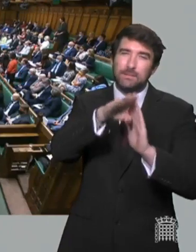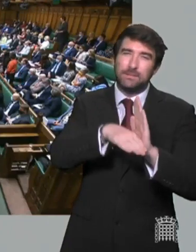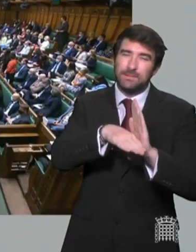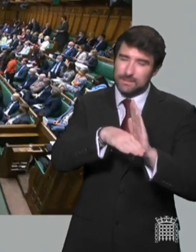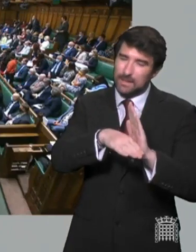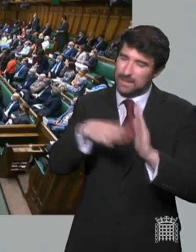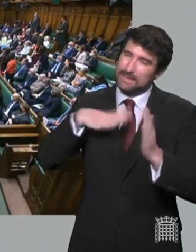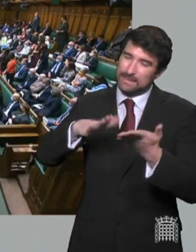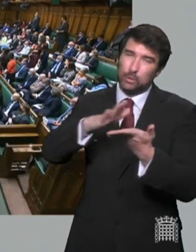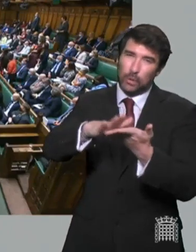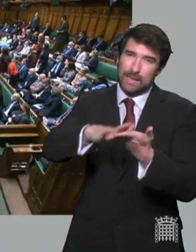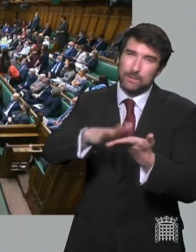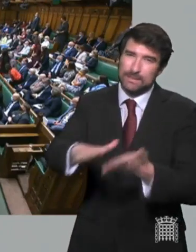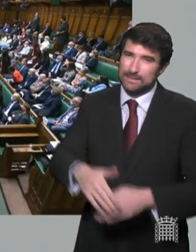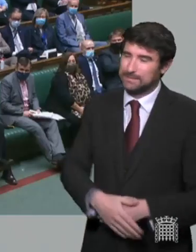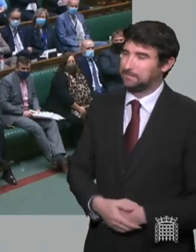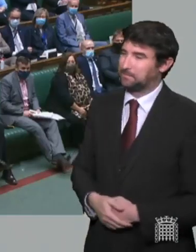of the SNP, Ian Blackford.